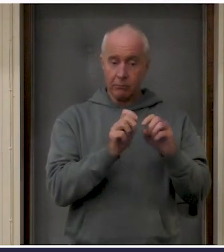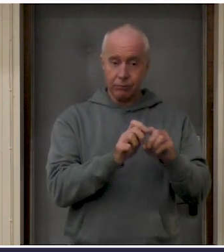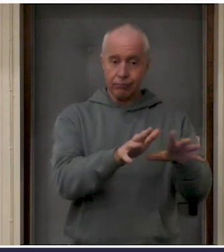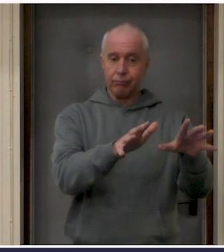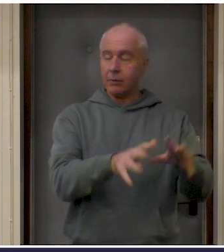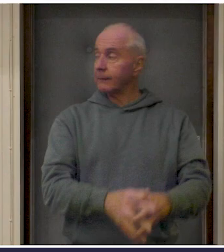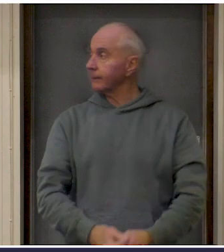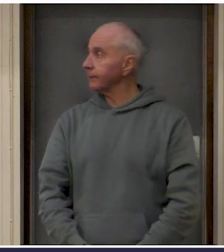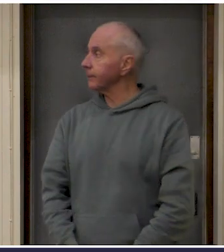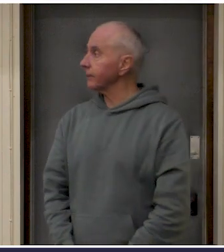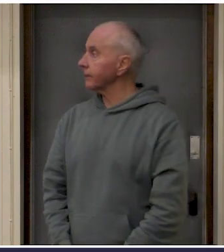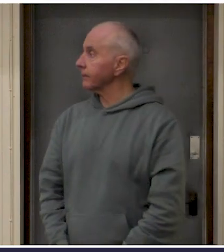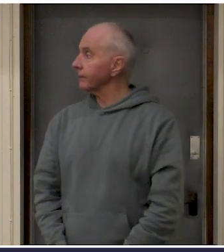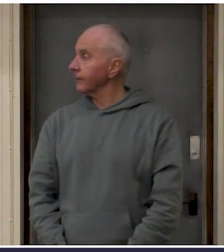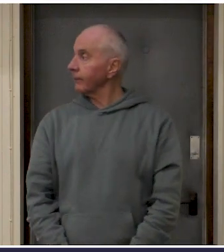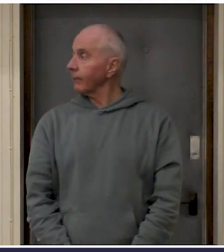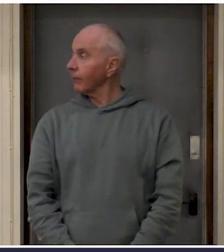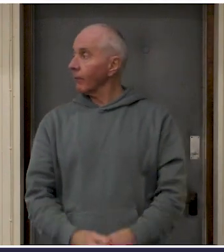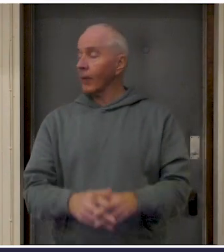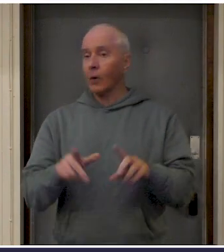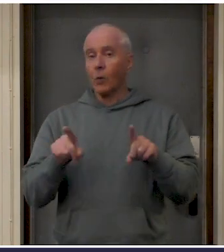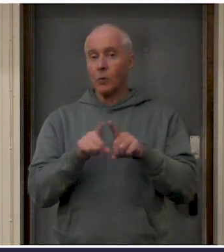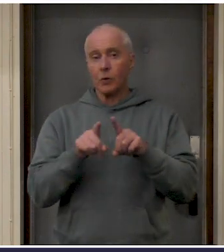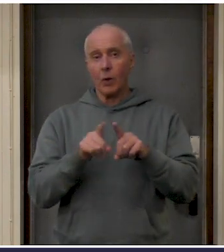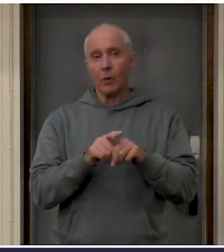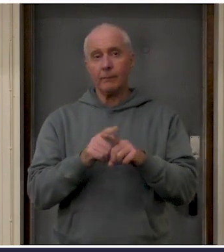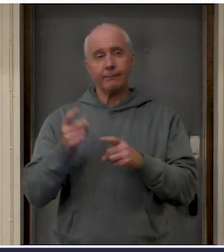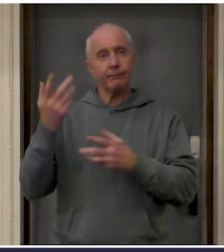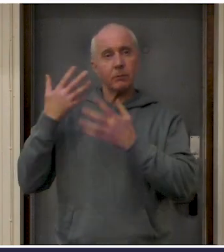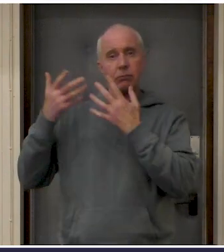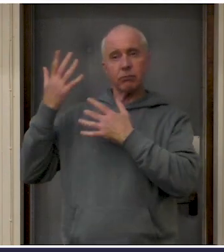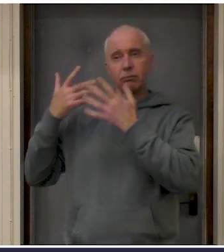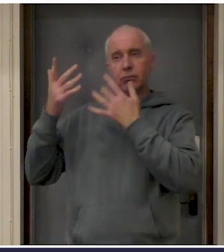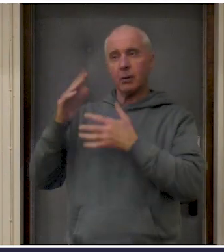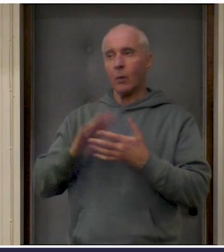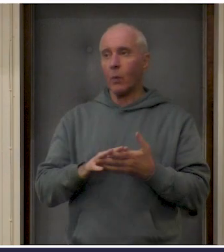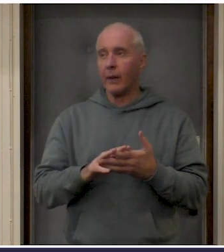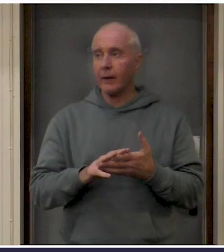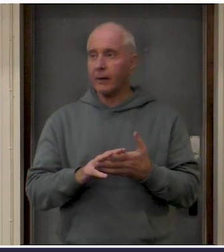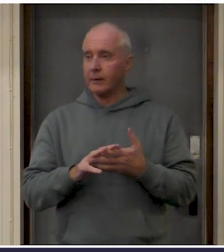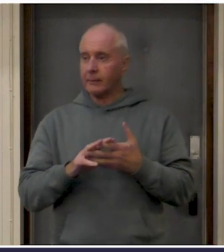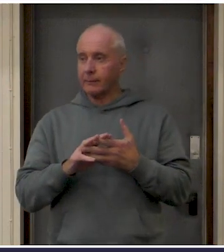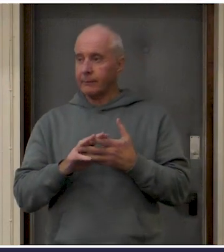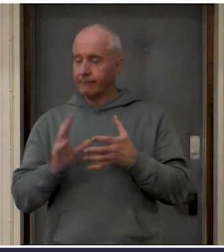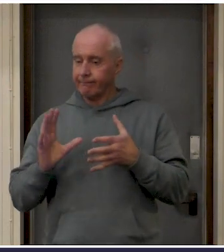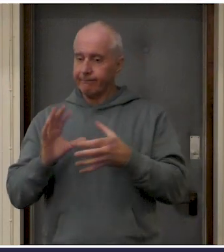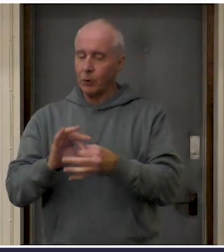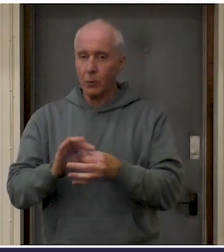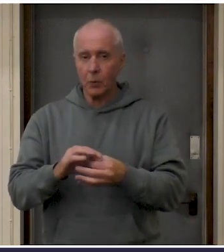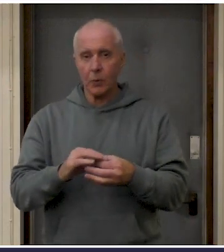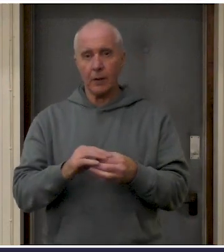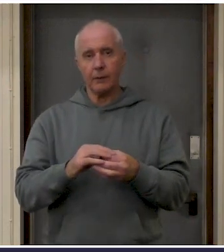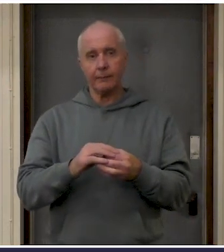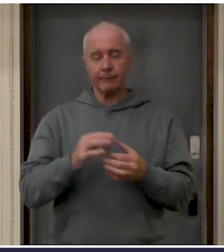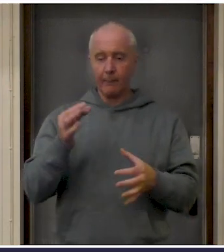It also started nuclear's storied sort of history with being closely knit with the political sphere.